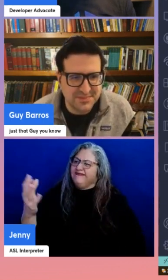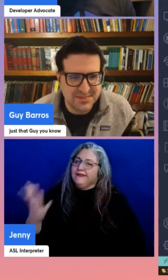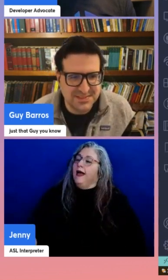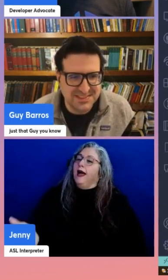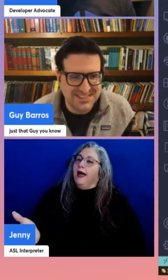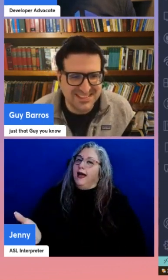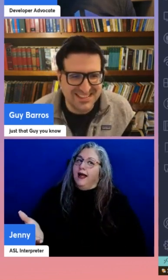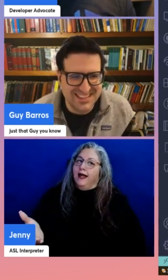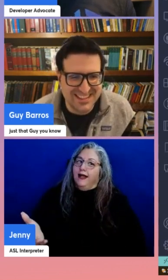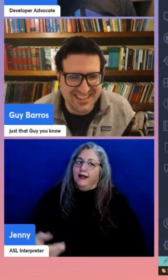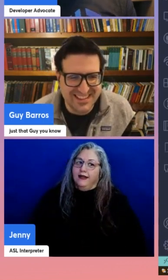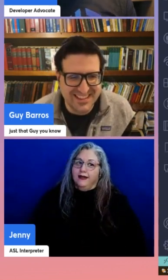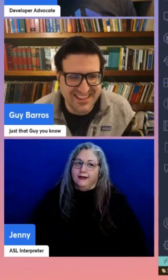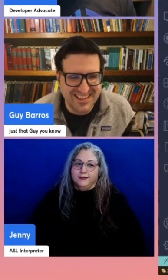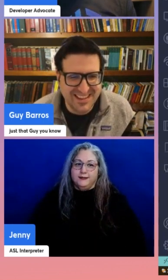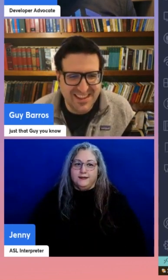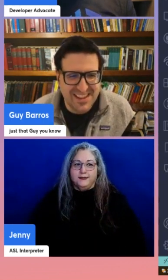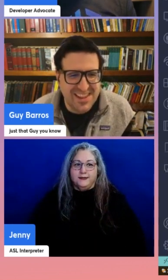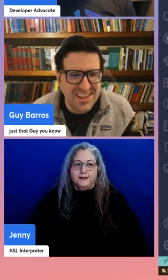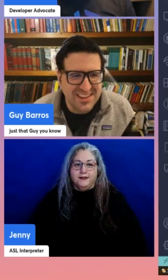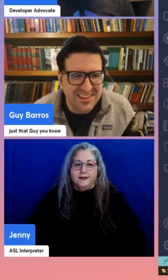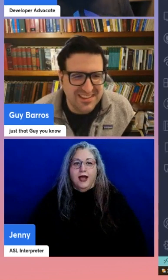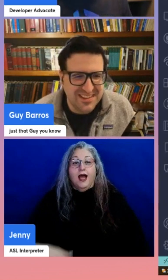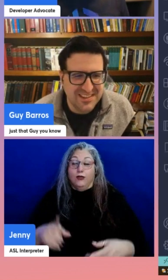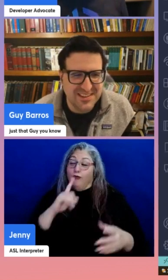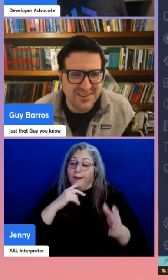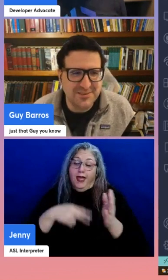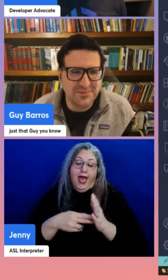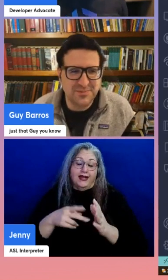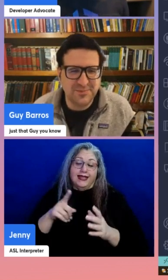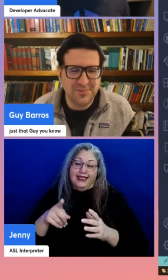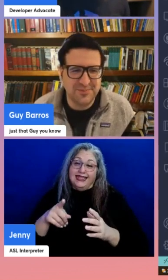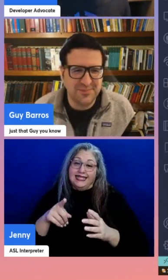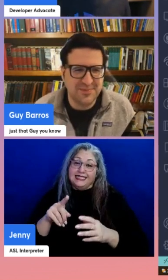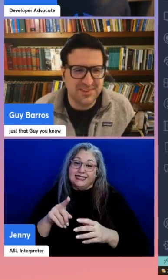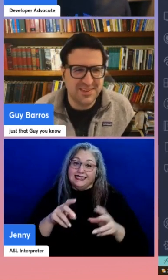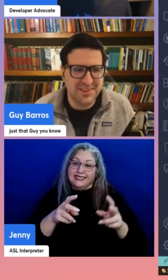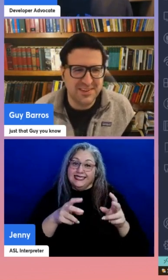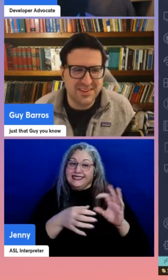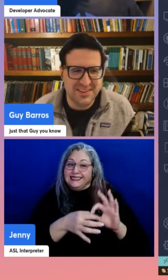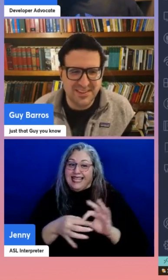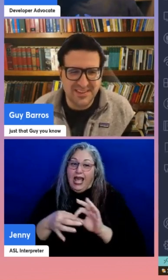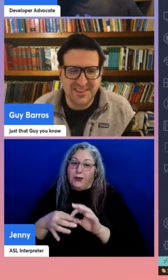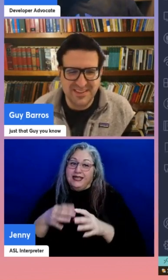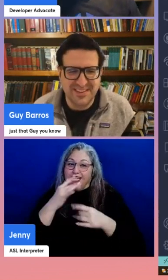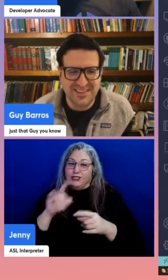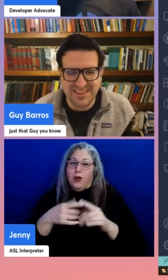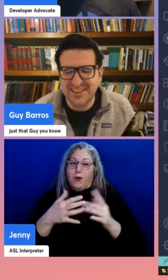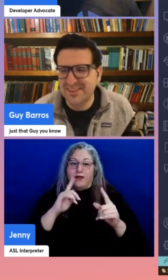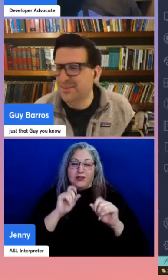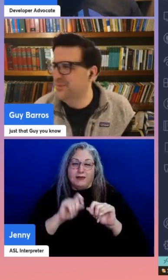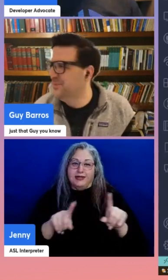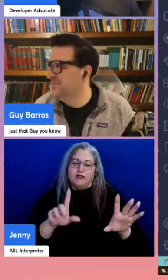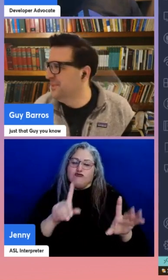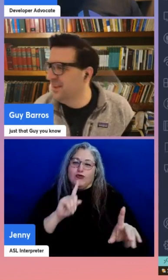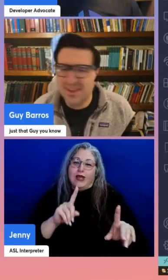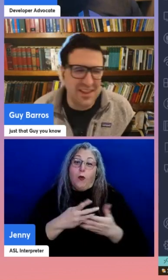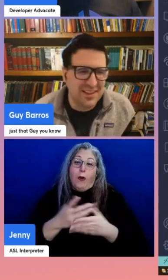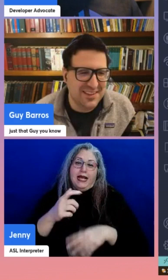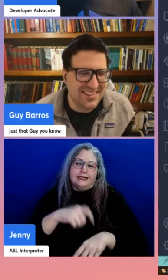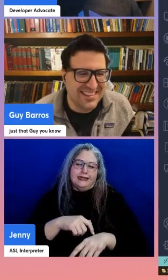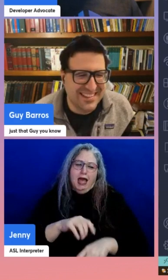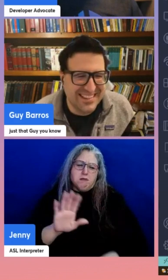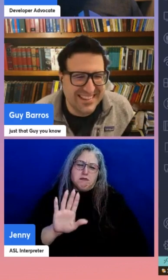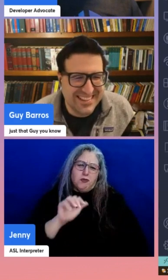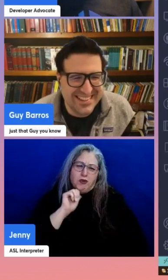you. I mean, to be honest, this is an interesting segue whilst we're waiting for the deployment to start. So we're not really wasting any time here. But,